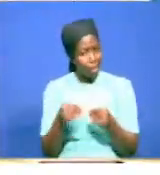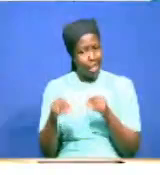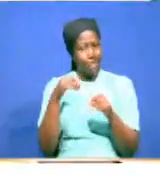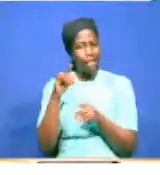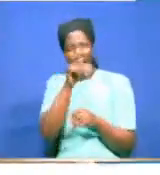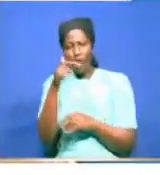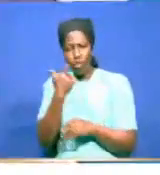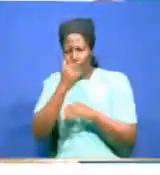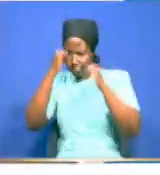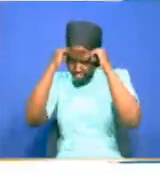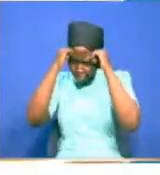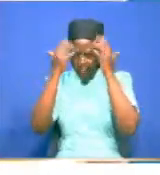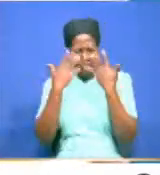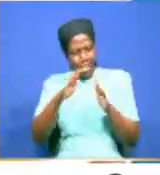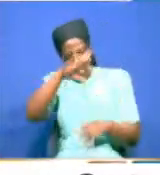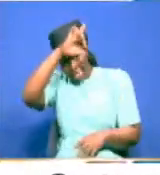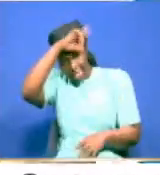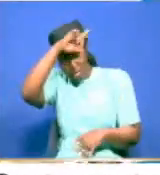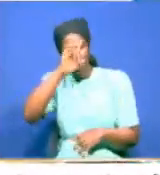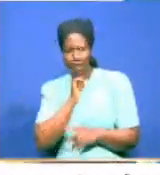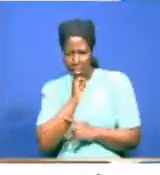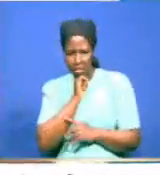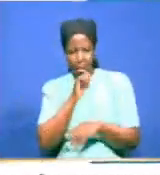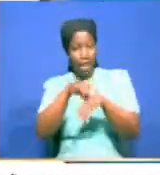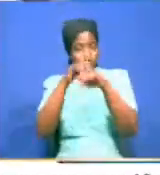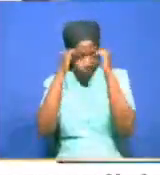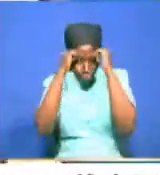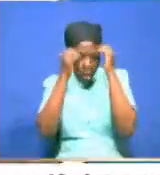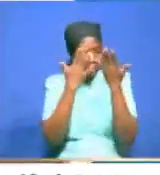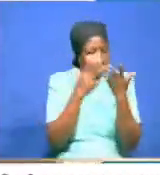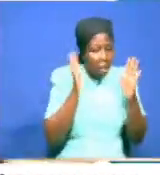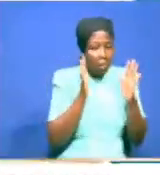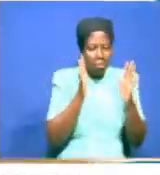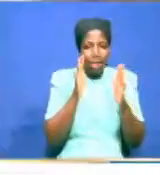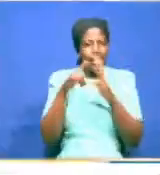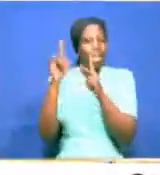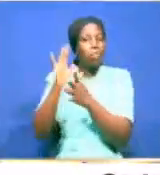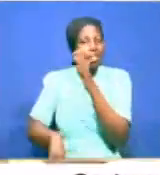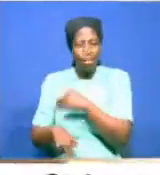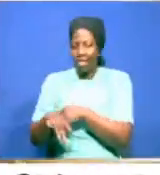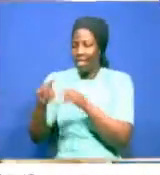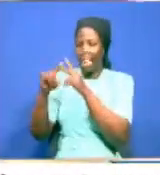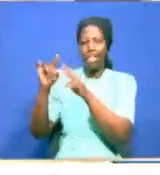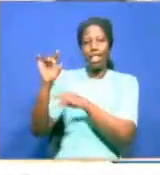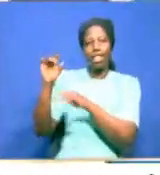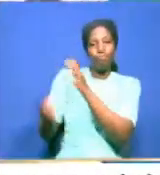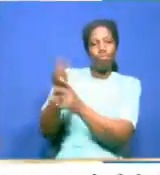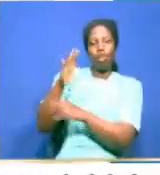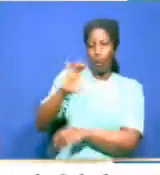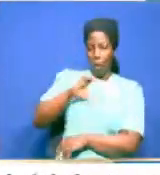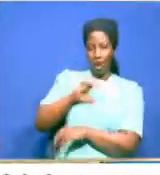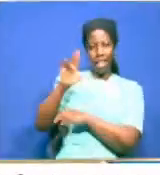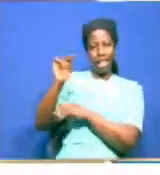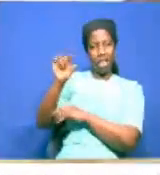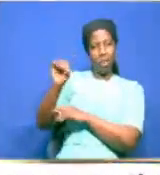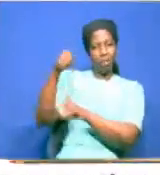they finish, they start NGOs. Because nobody's employing them. So you start your NGO to advocate for persons with